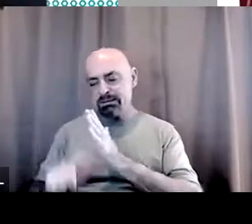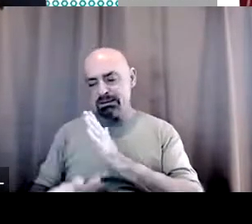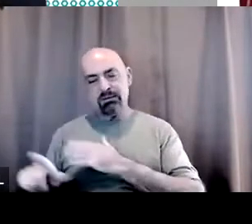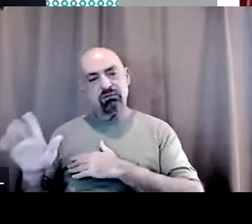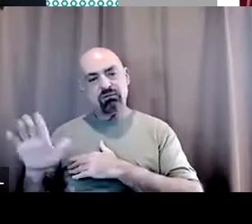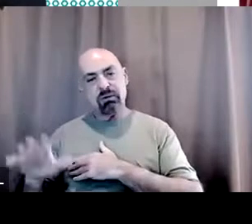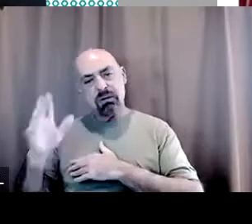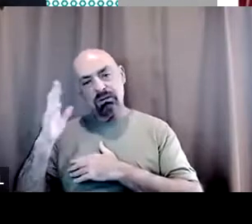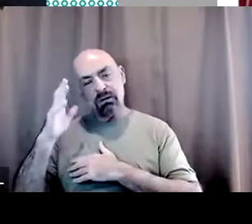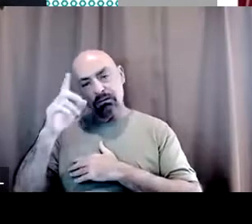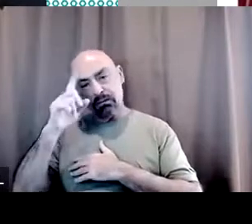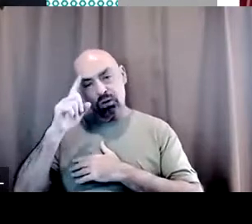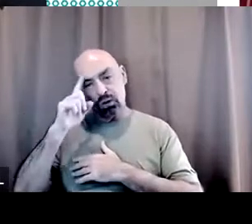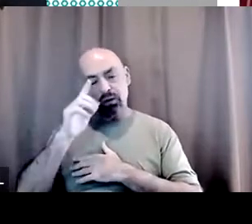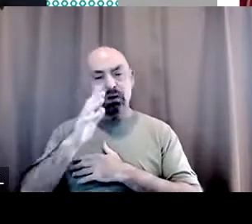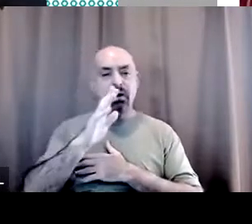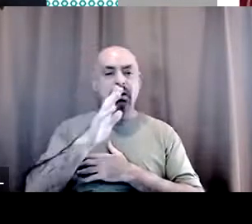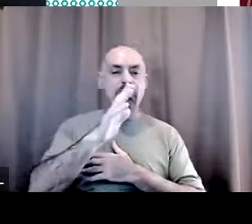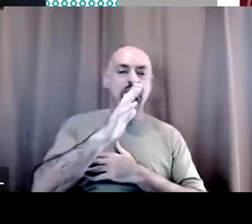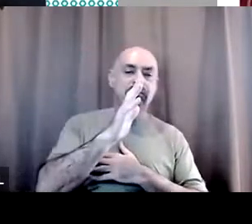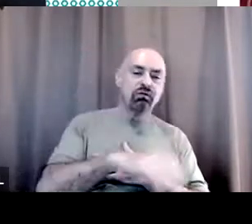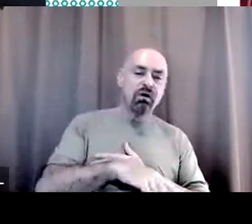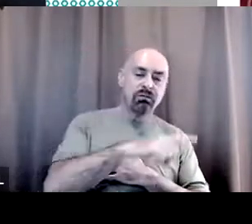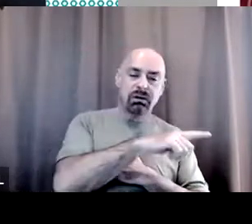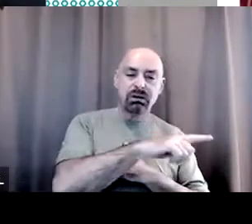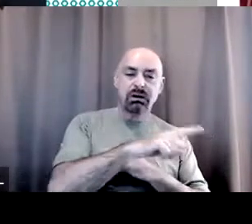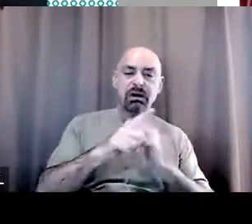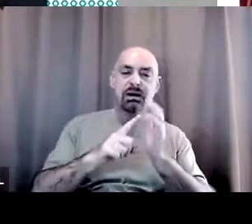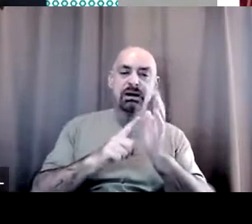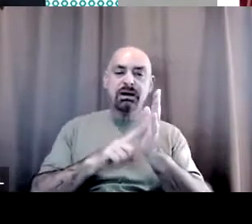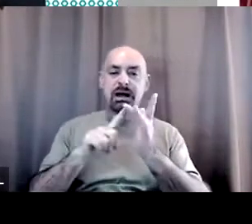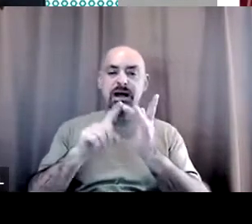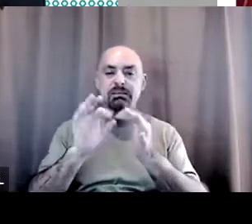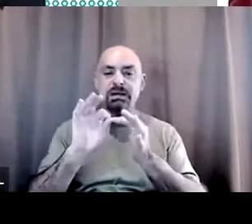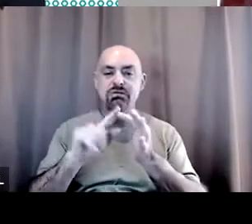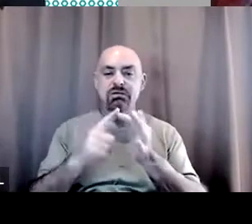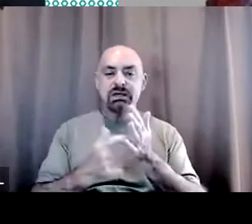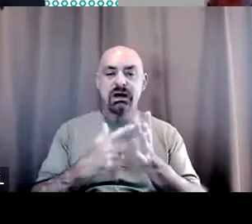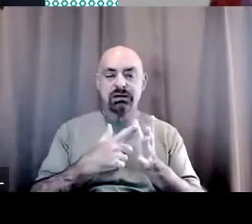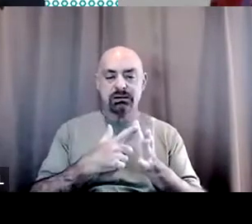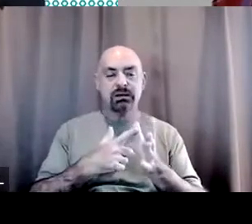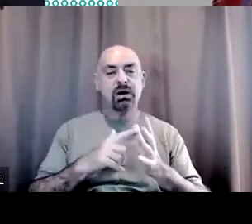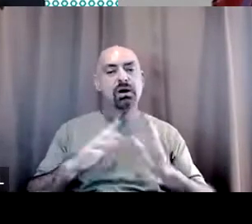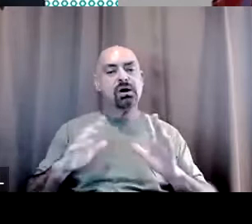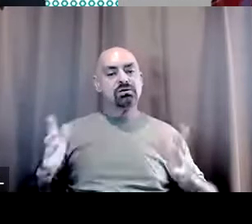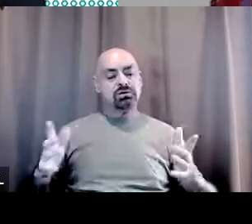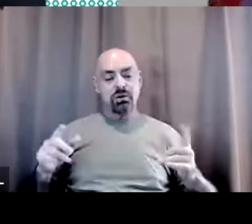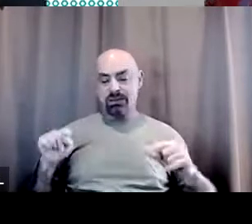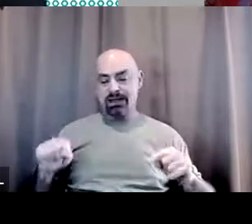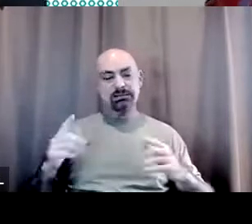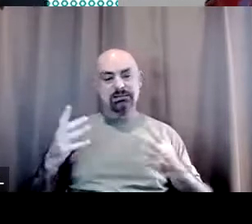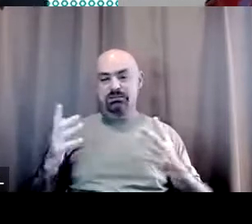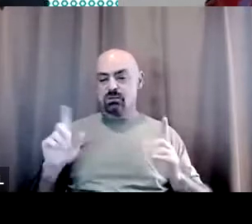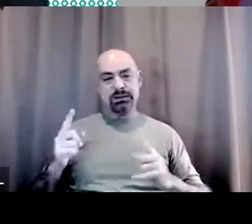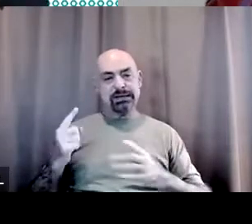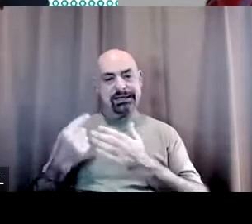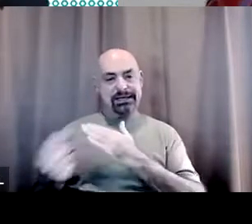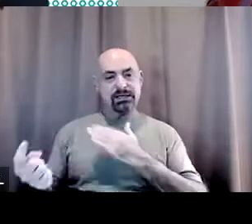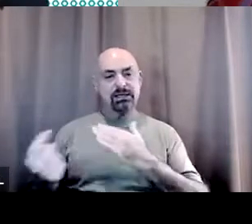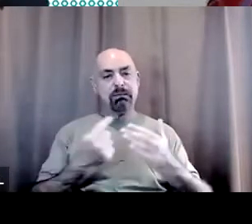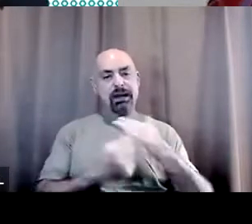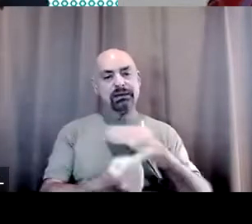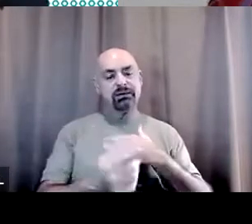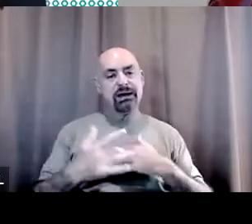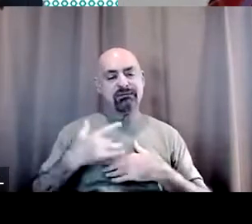people with disability Federation of Liberia, towards independent living and